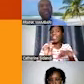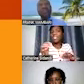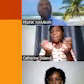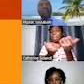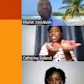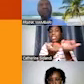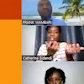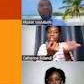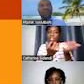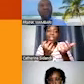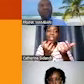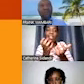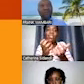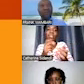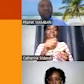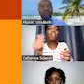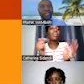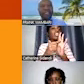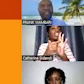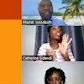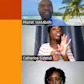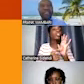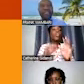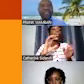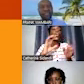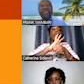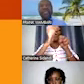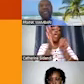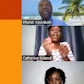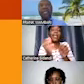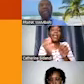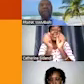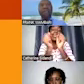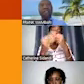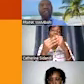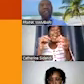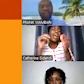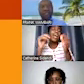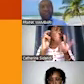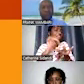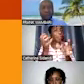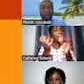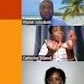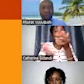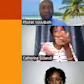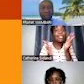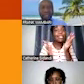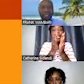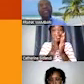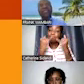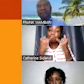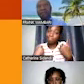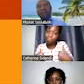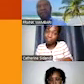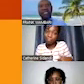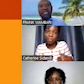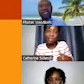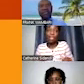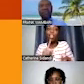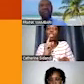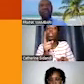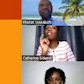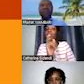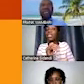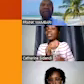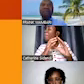of COVID-19 that affected the businesses and affected the individuals. This had a big consequences